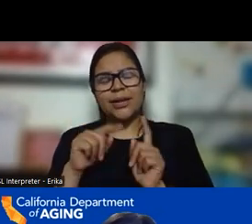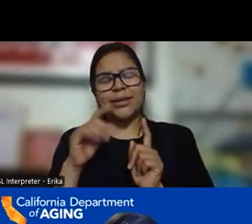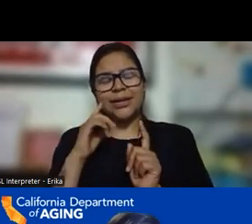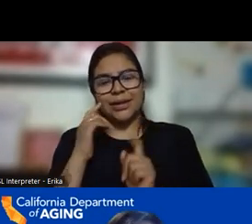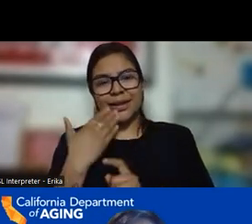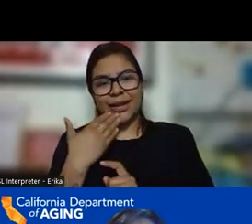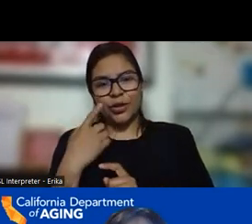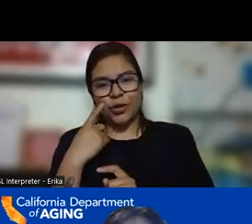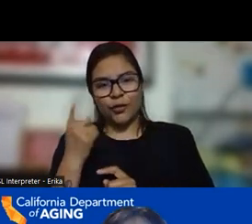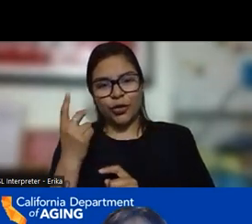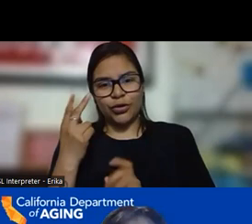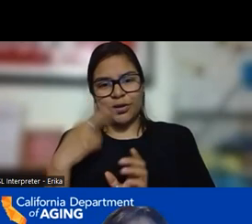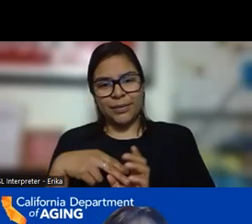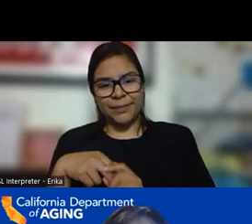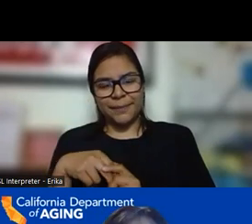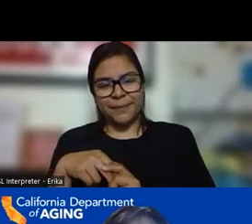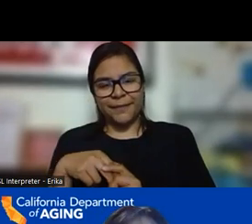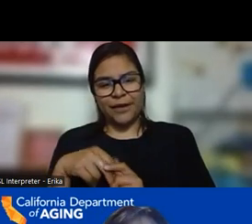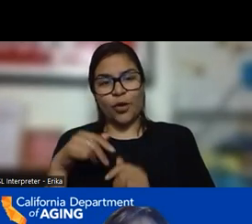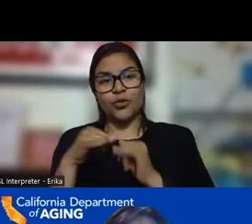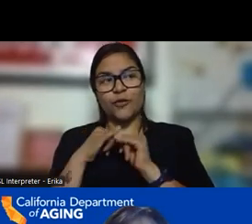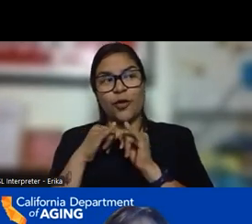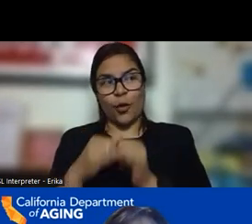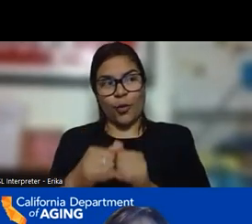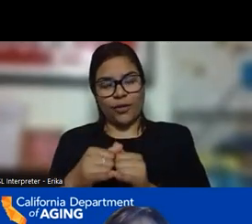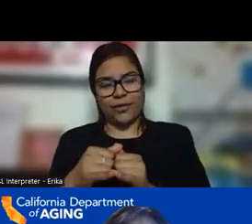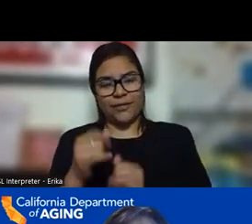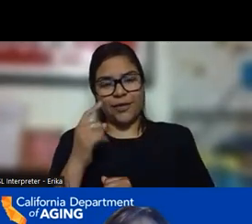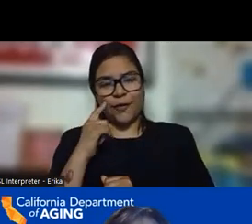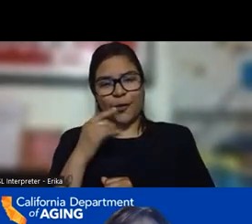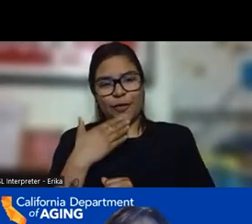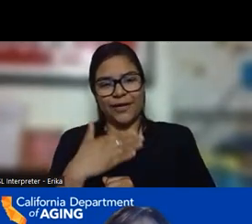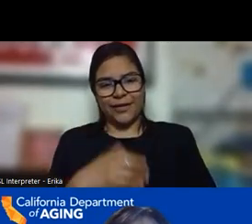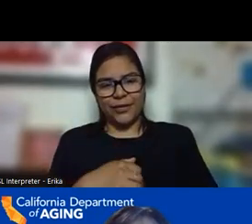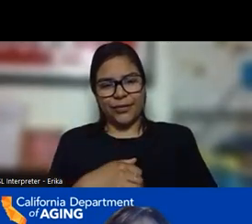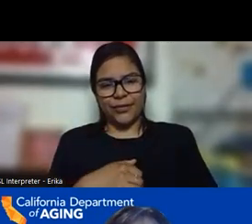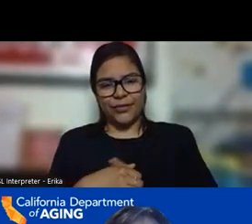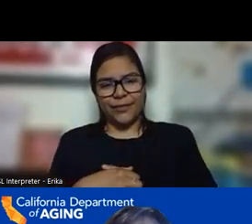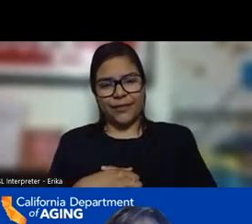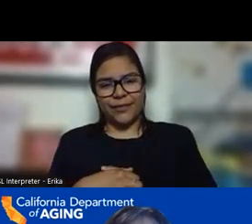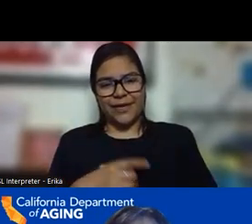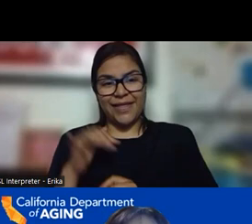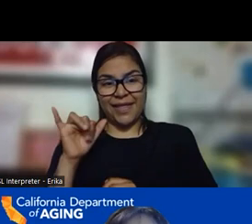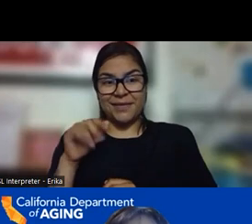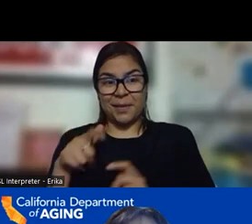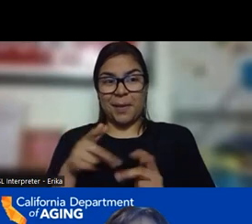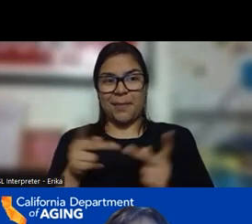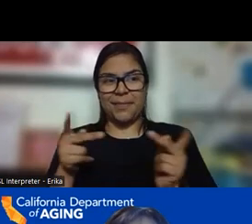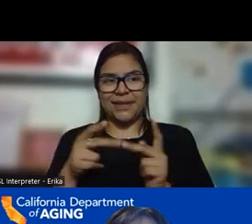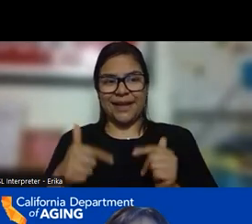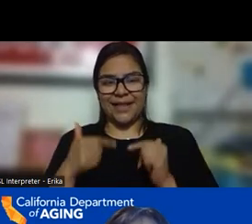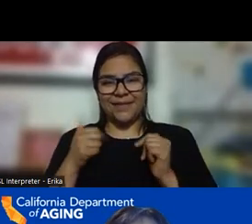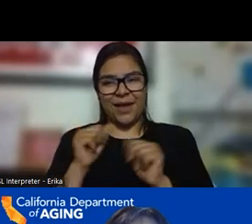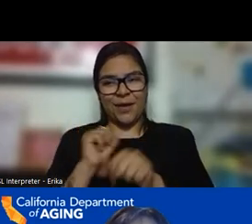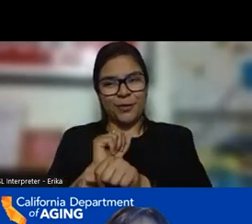and also for the award of the planning grant to San Luis Obispo County, where I live. I worked on that